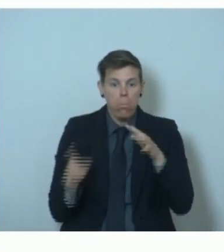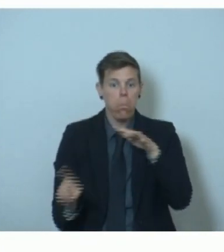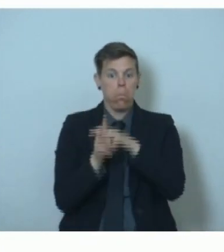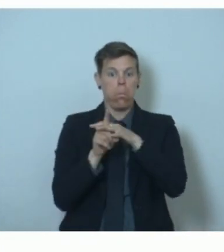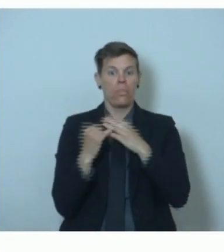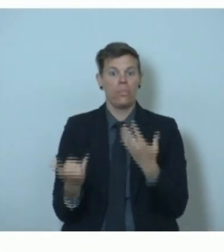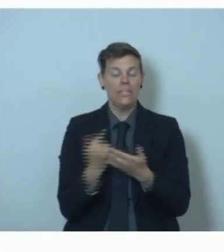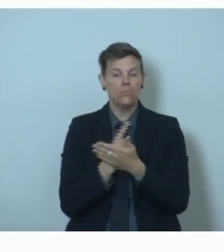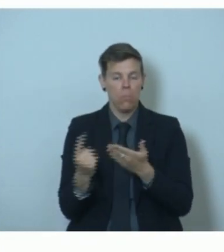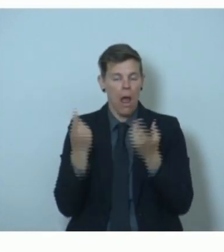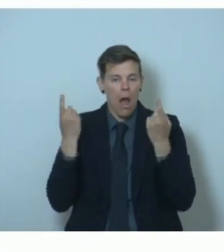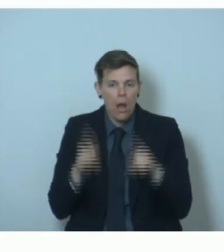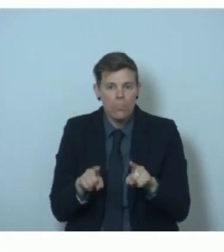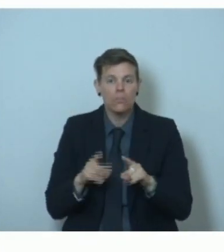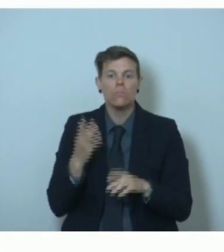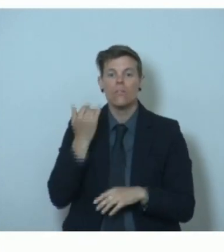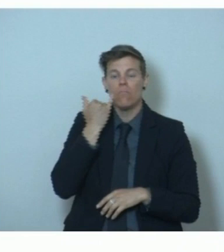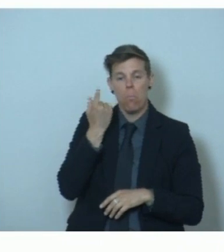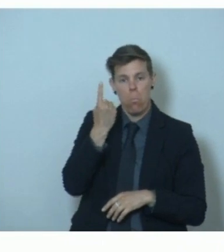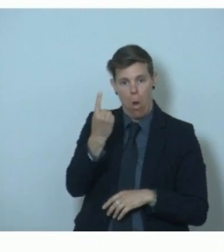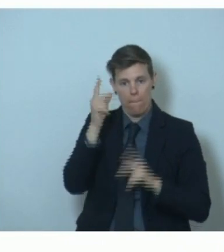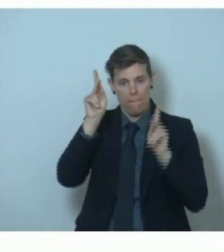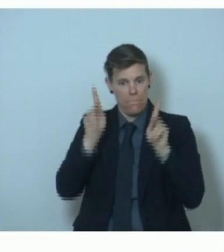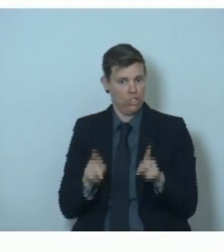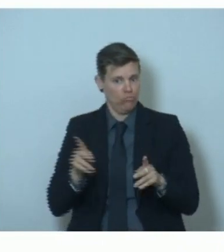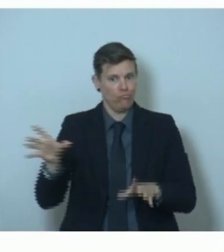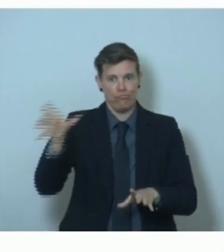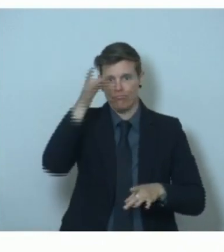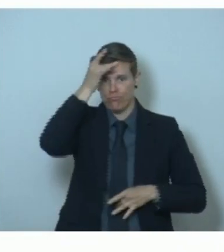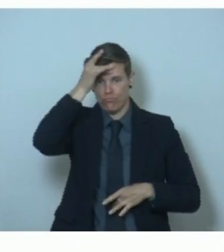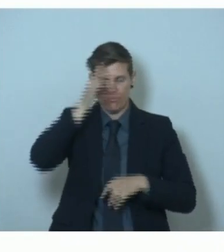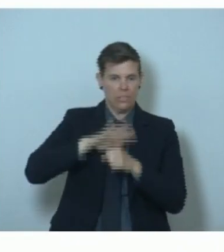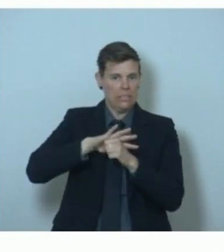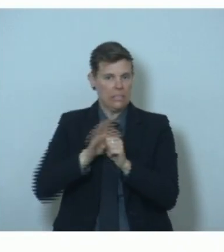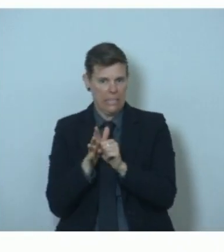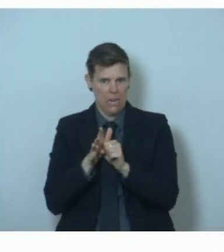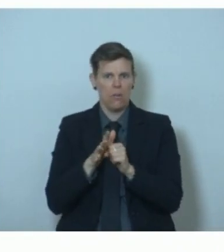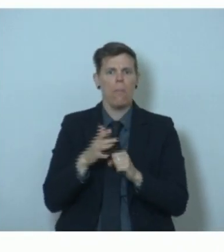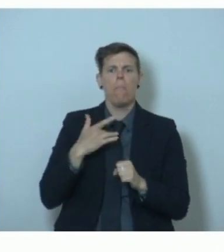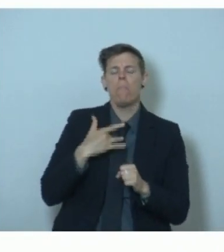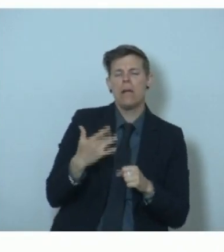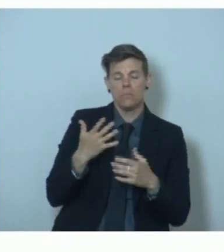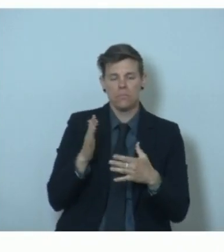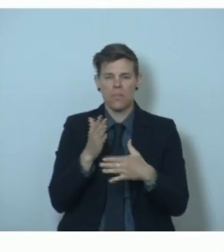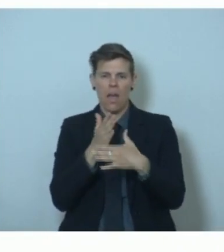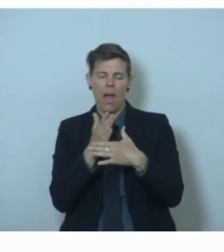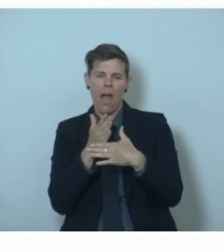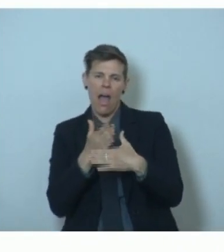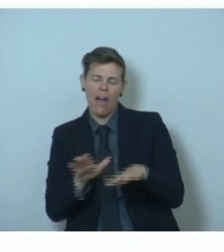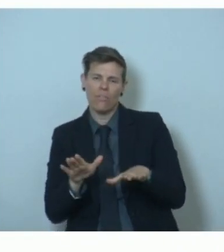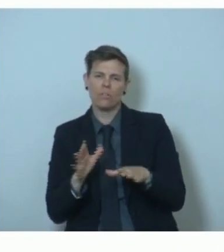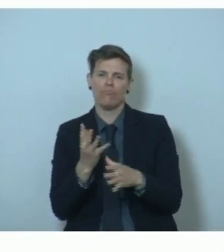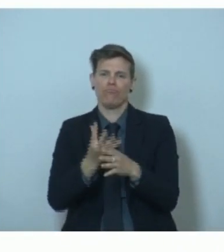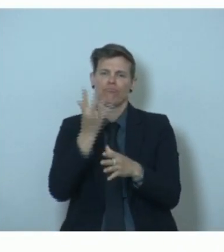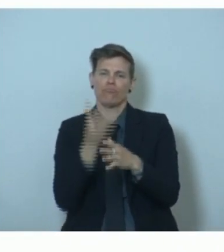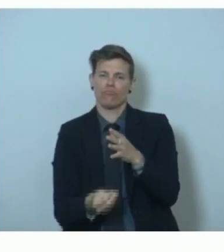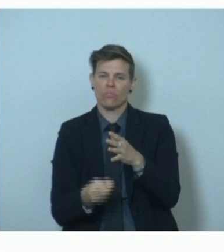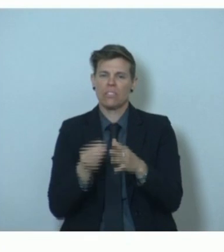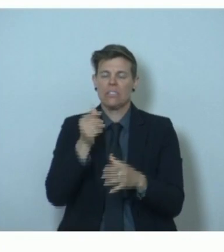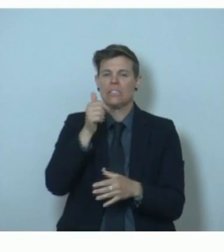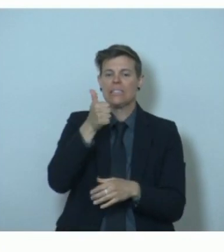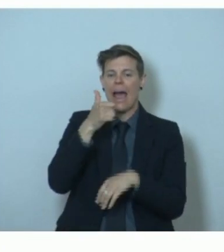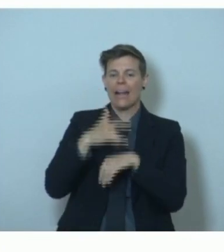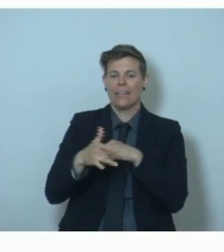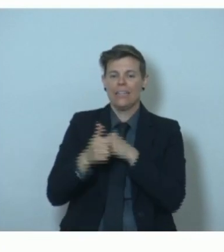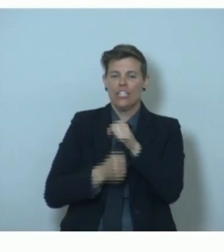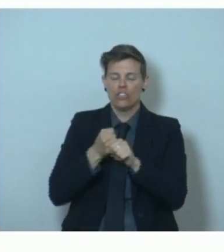people who pass away from COVID is 10 years. So it's not mainly people in their